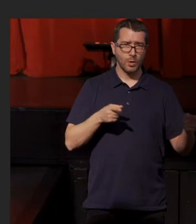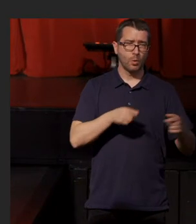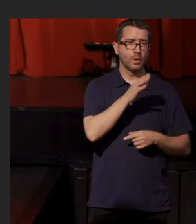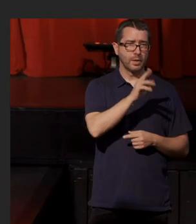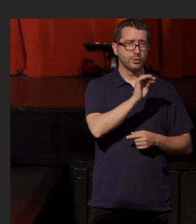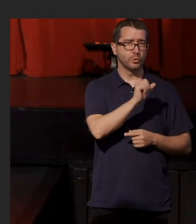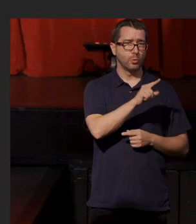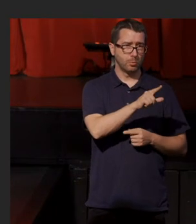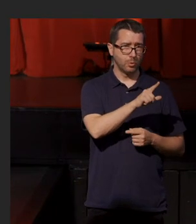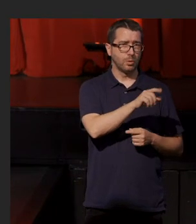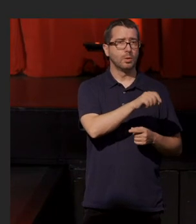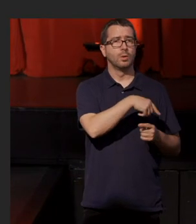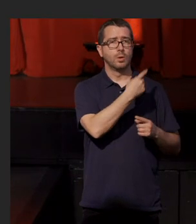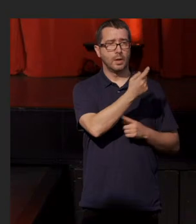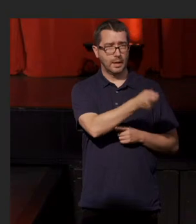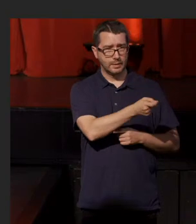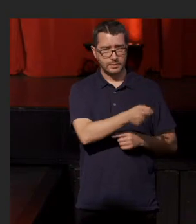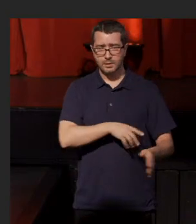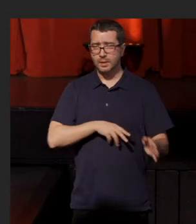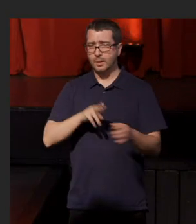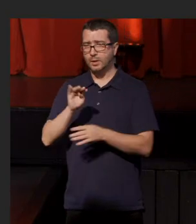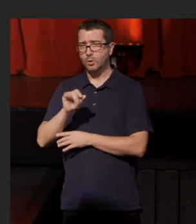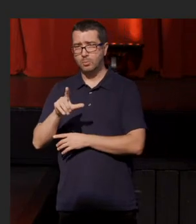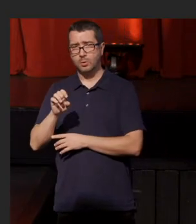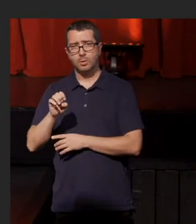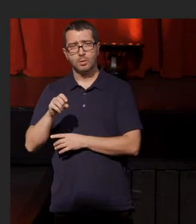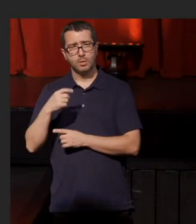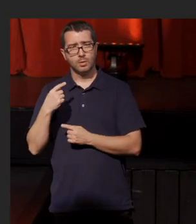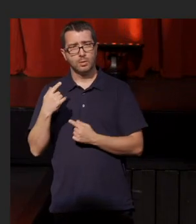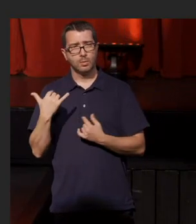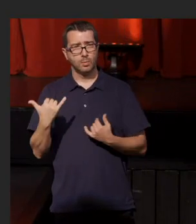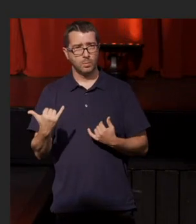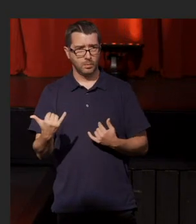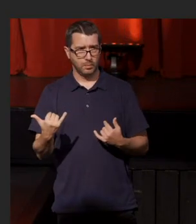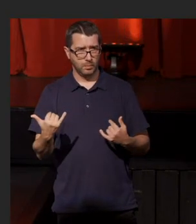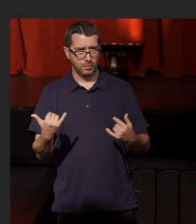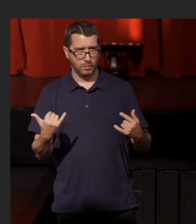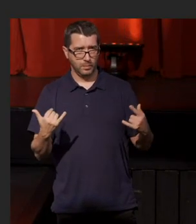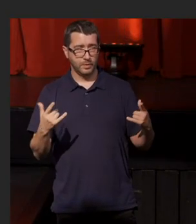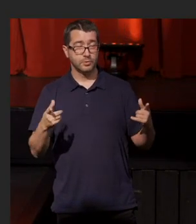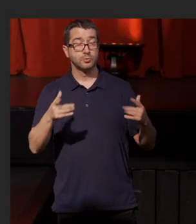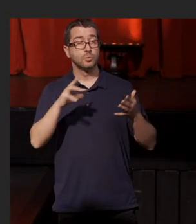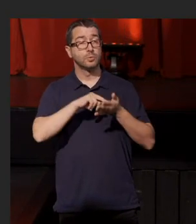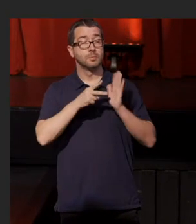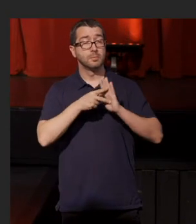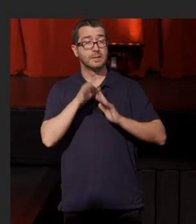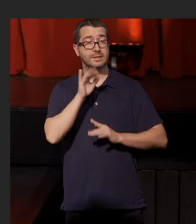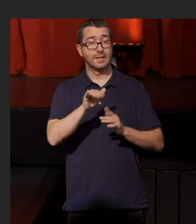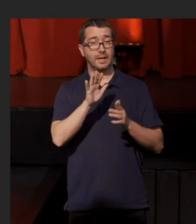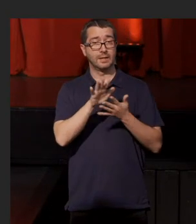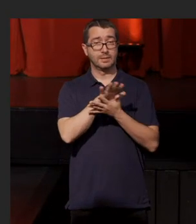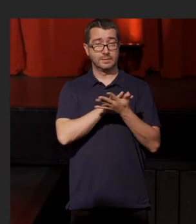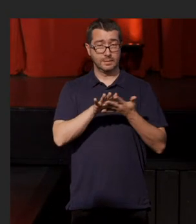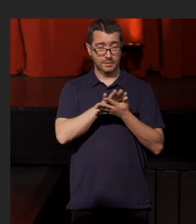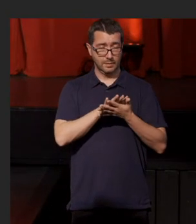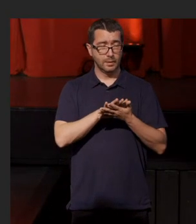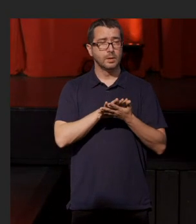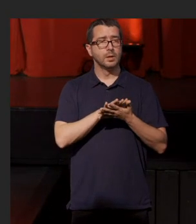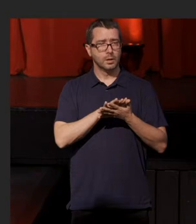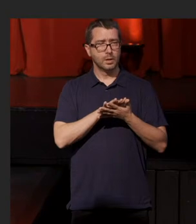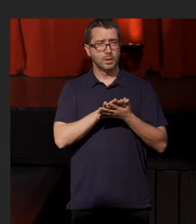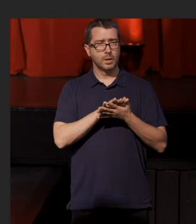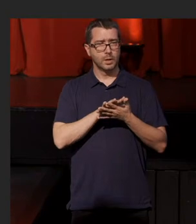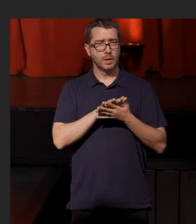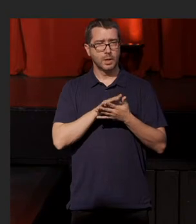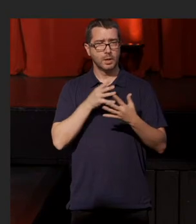in the process, they disclose with links the sources that they're using, which means that that transparency should let it make it possible for